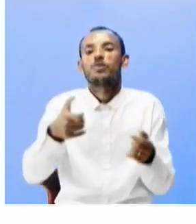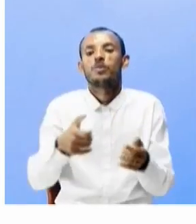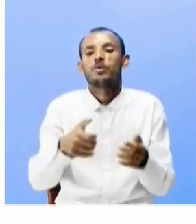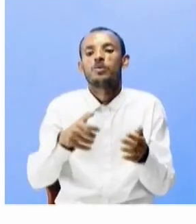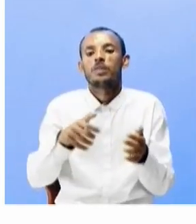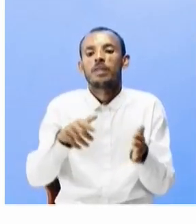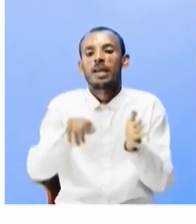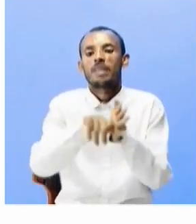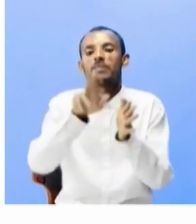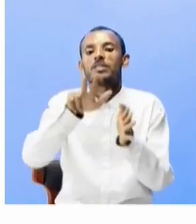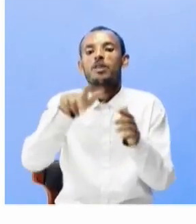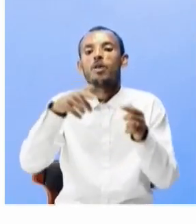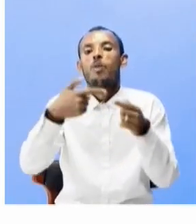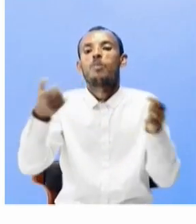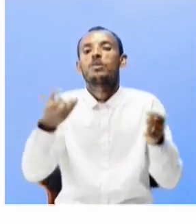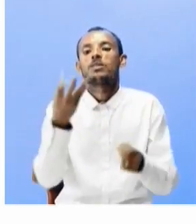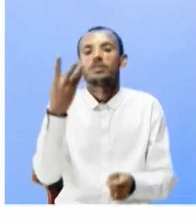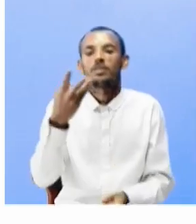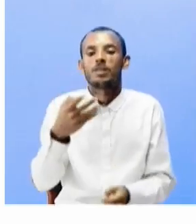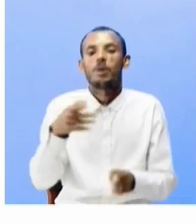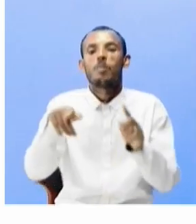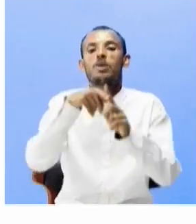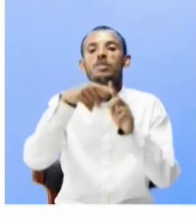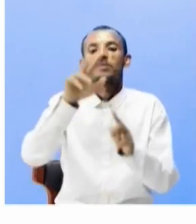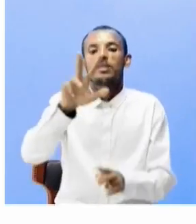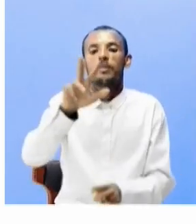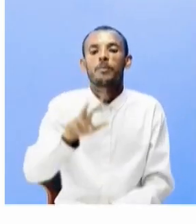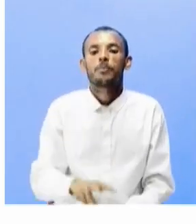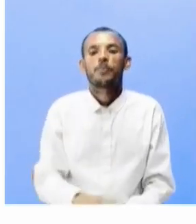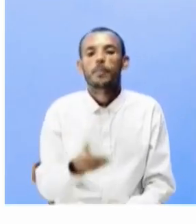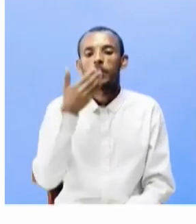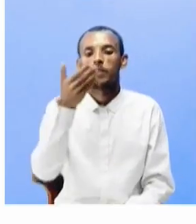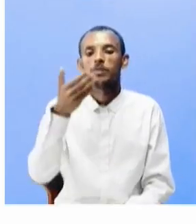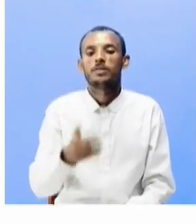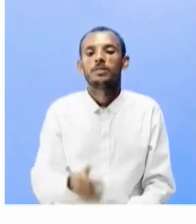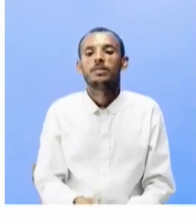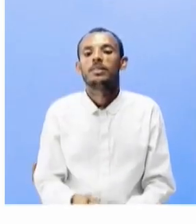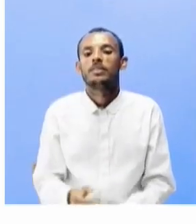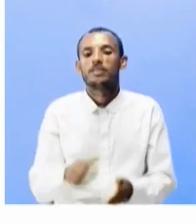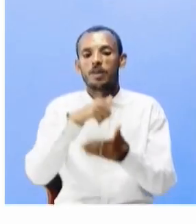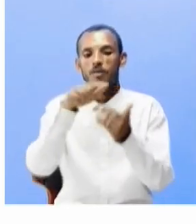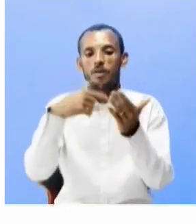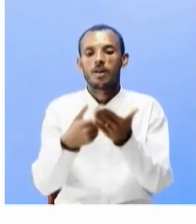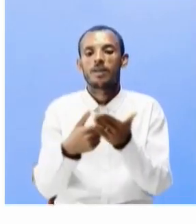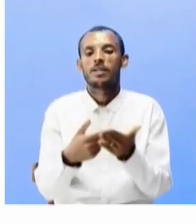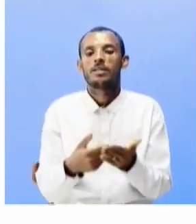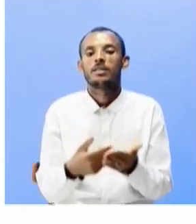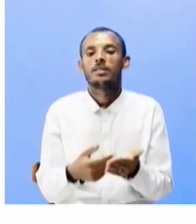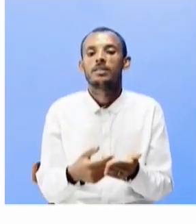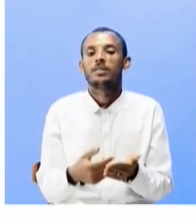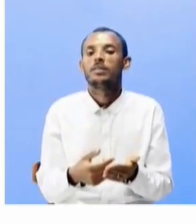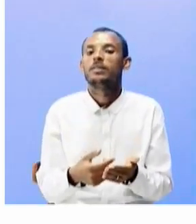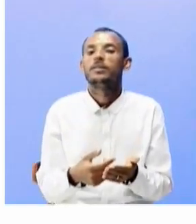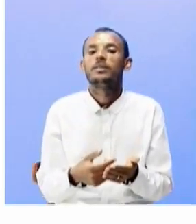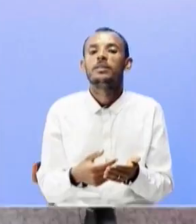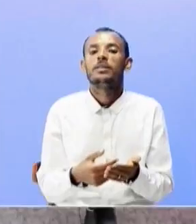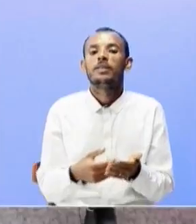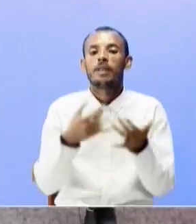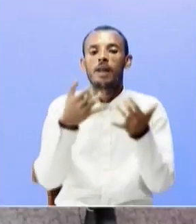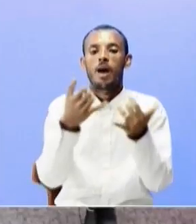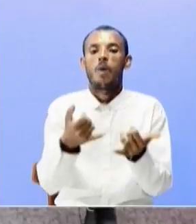negative 3? Positive 3, that's correct, good. Therefore, this is it.